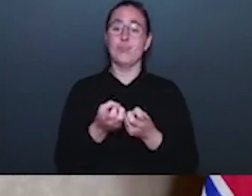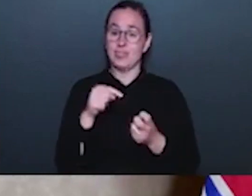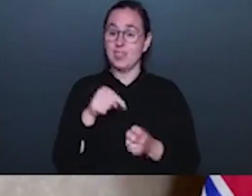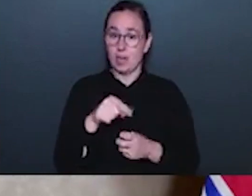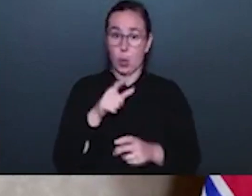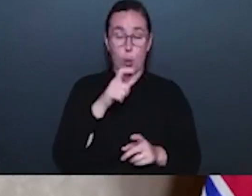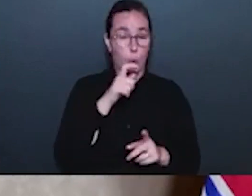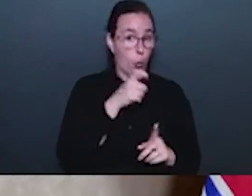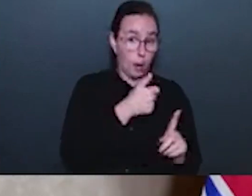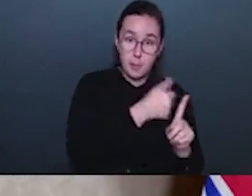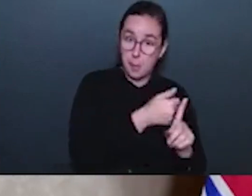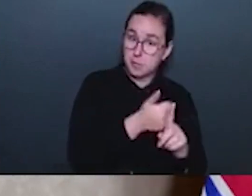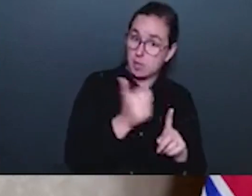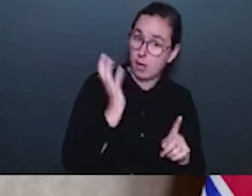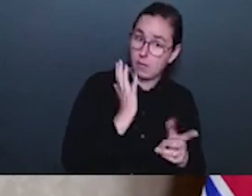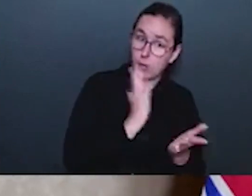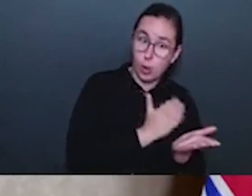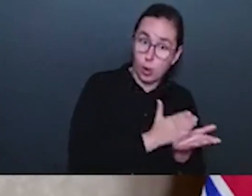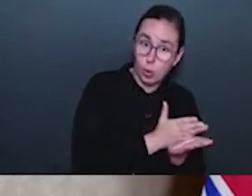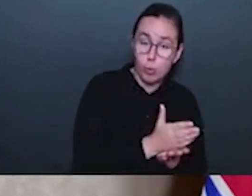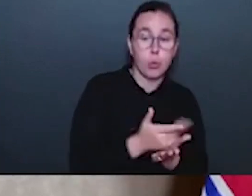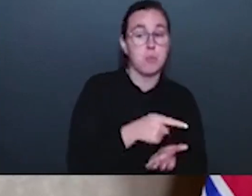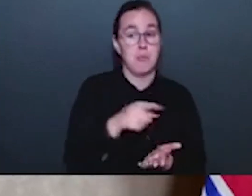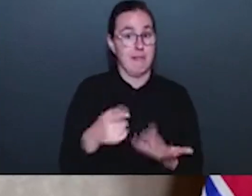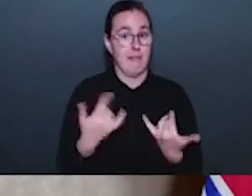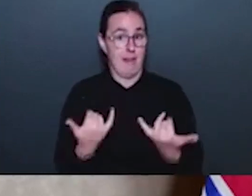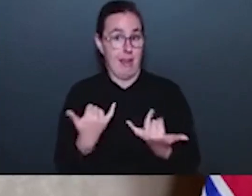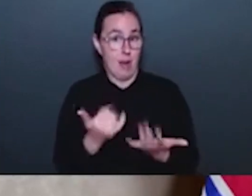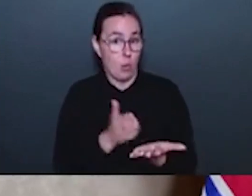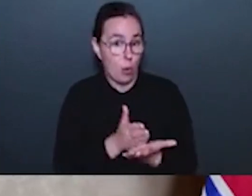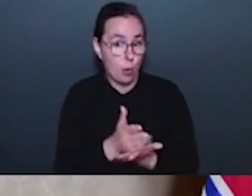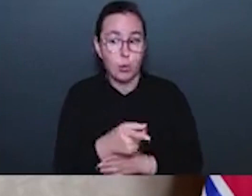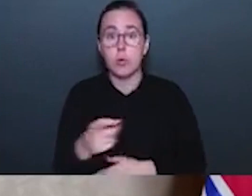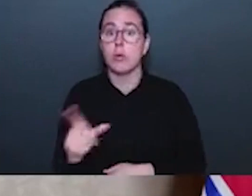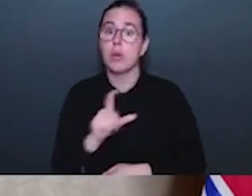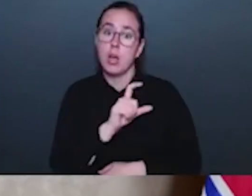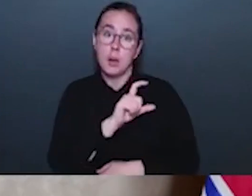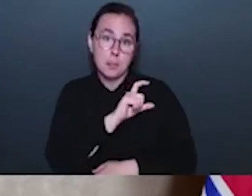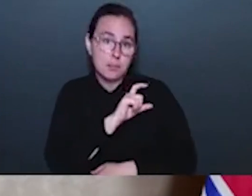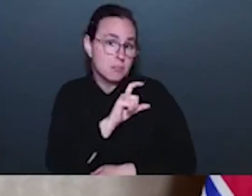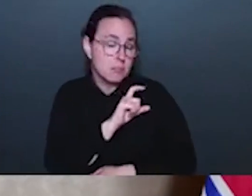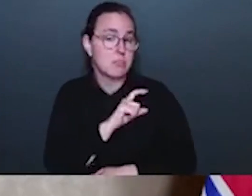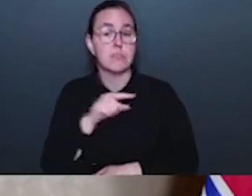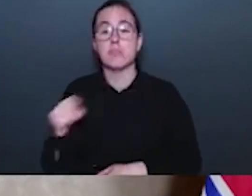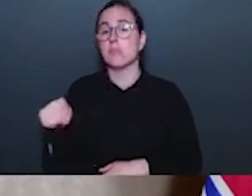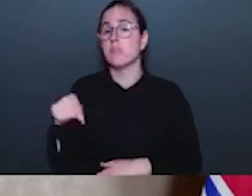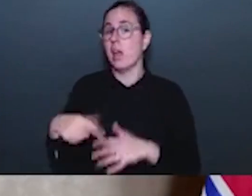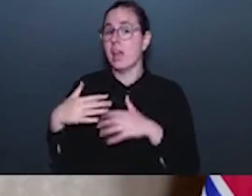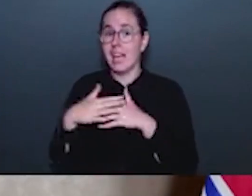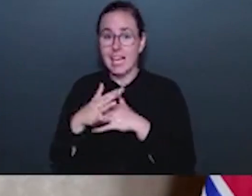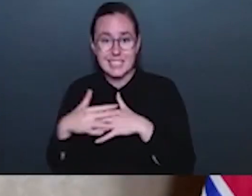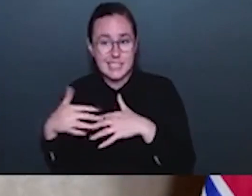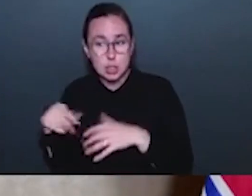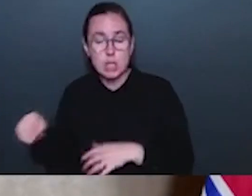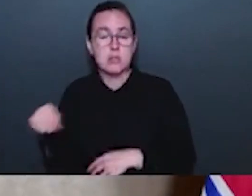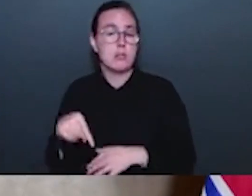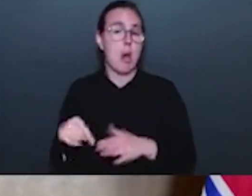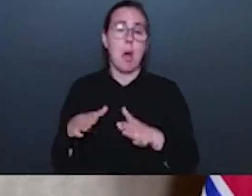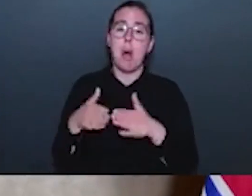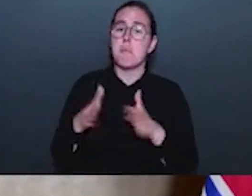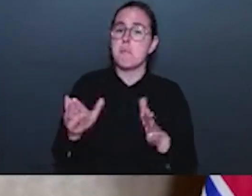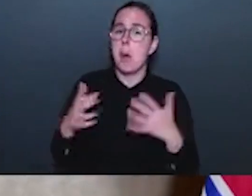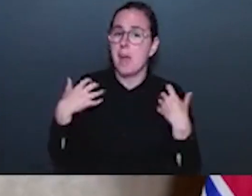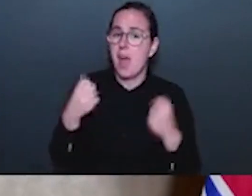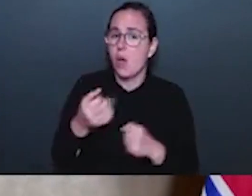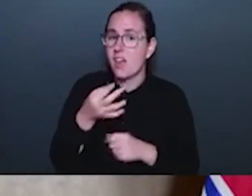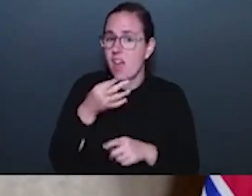advocacy groups. And for the past few years, they've been playing a vital role, including helping to develop BC's application